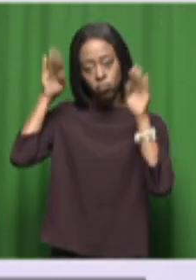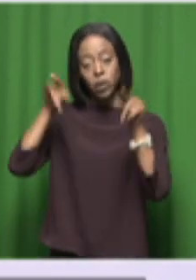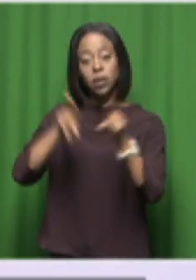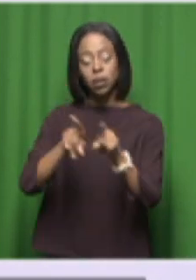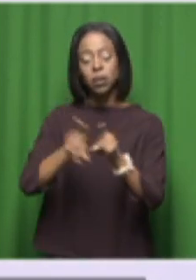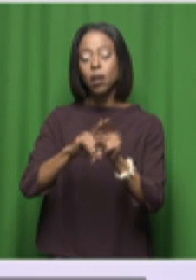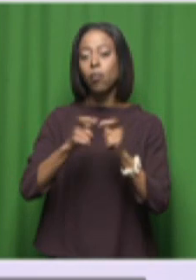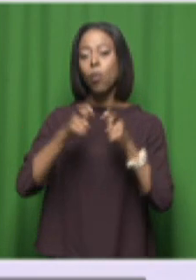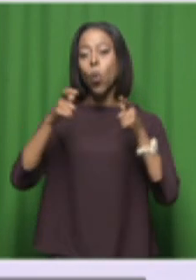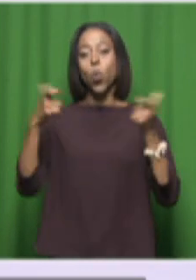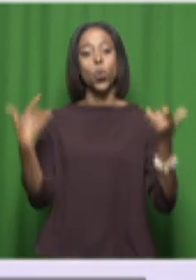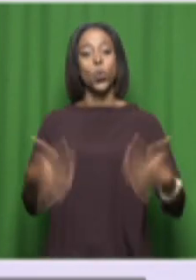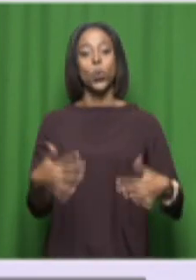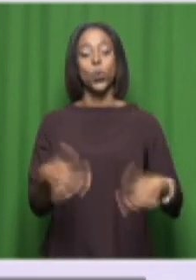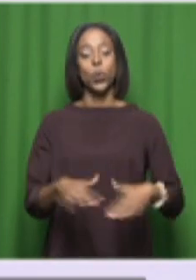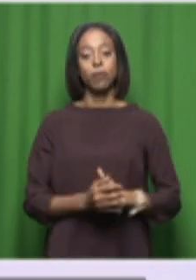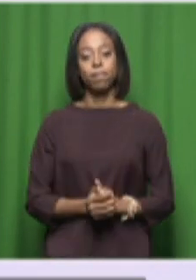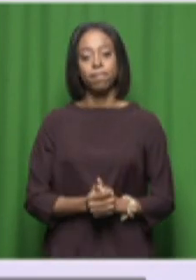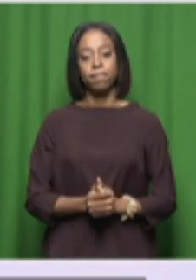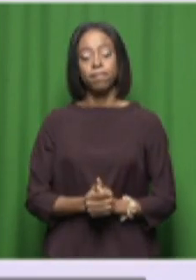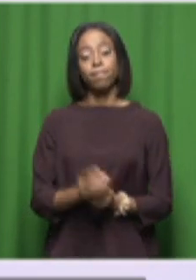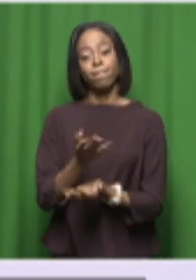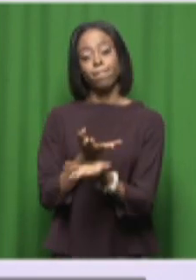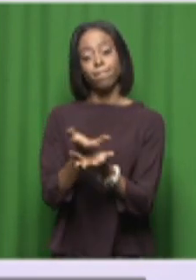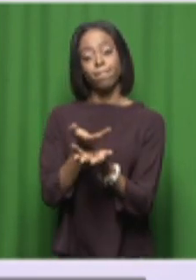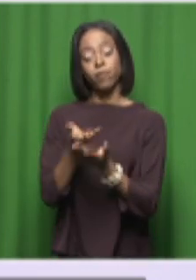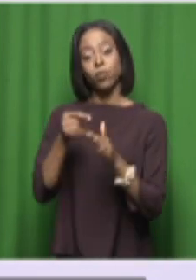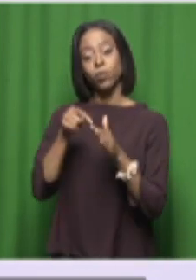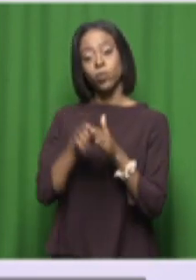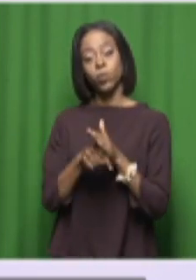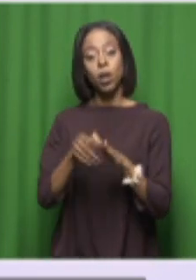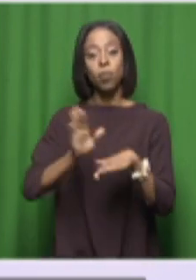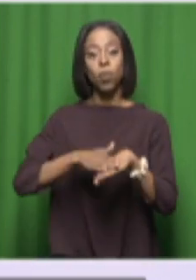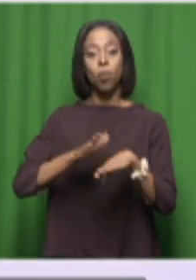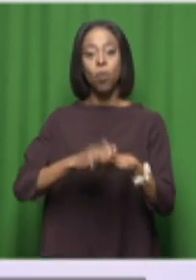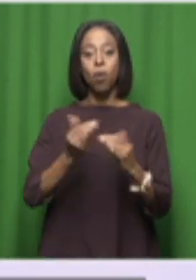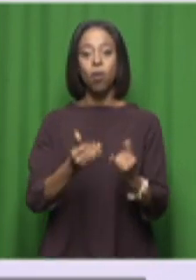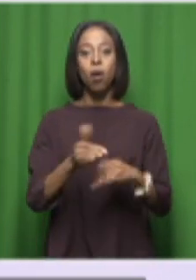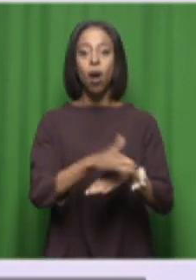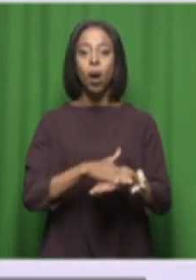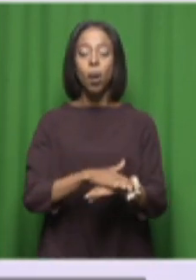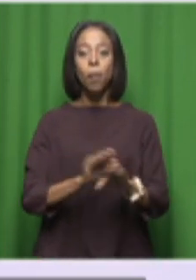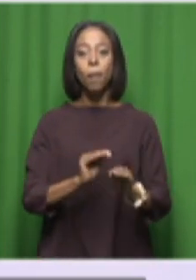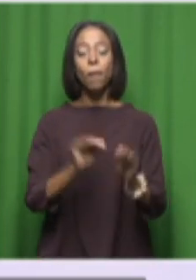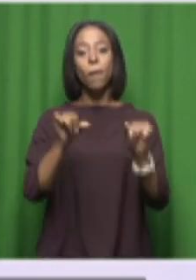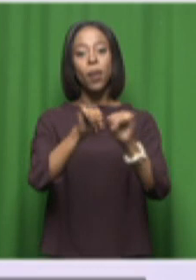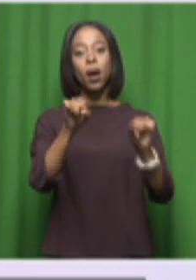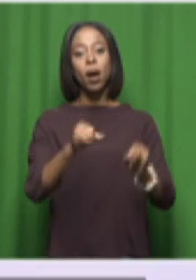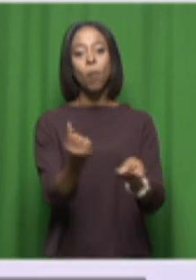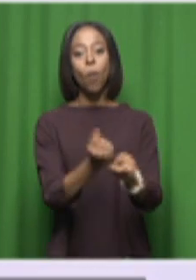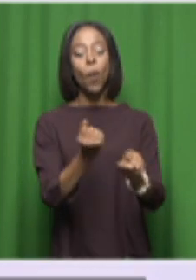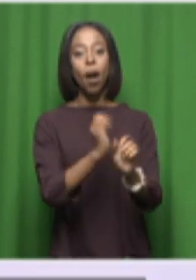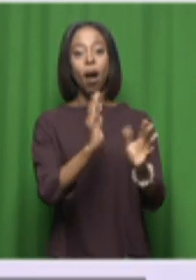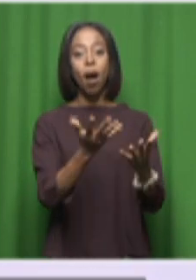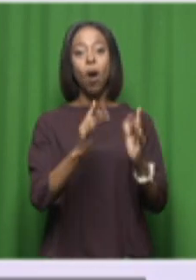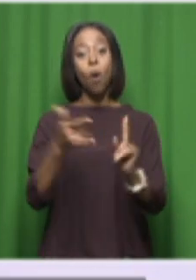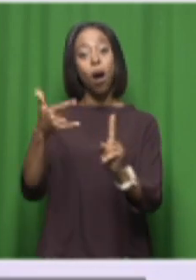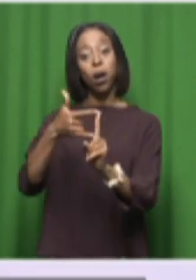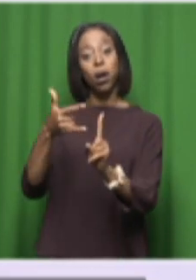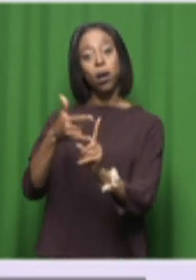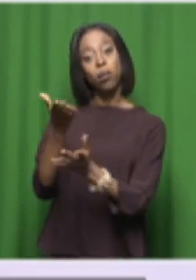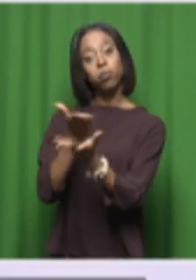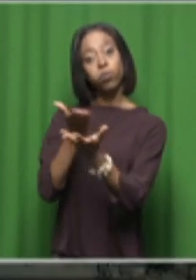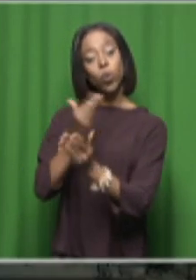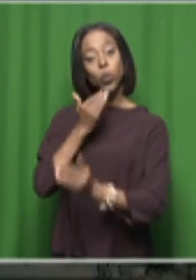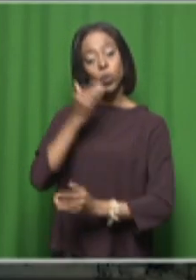also expanded dramatically. So to talk to us more about the state of the country's basic education system, we're joined virtually by